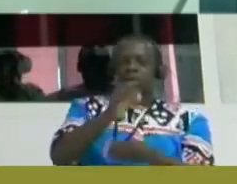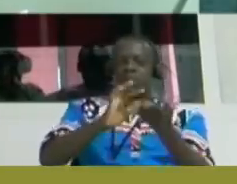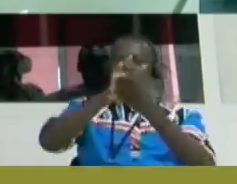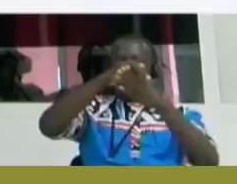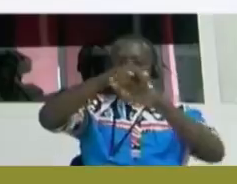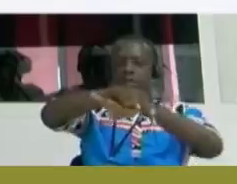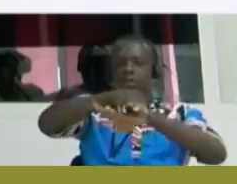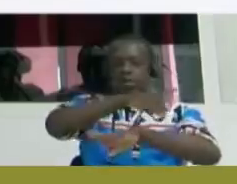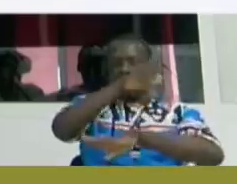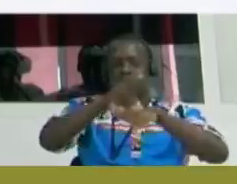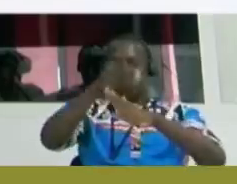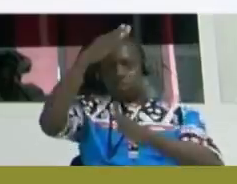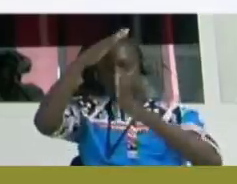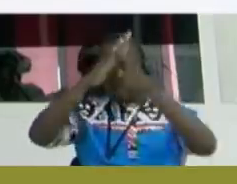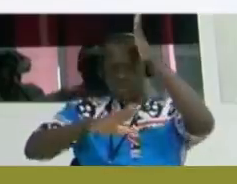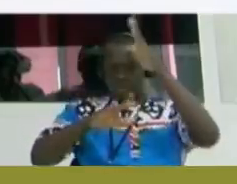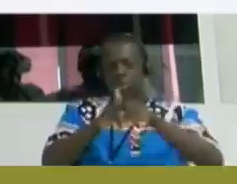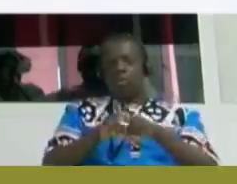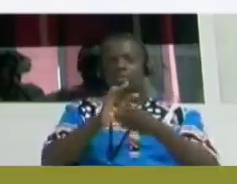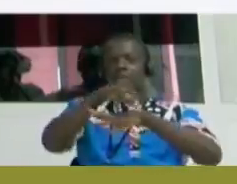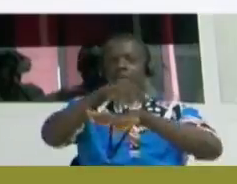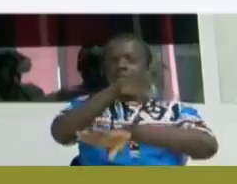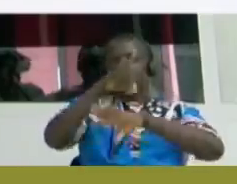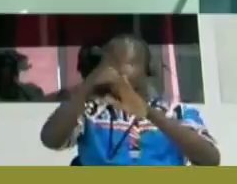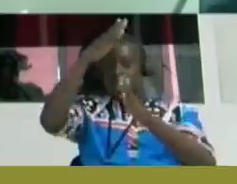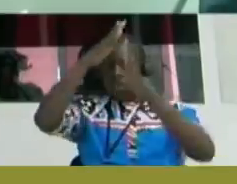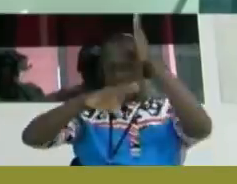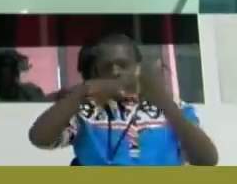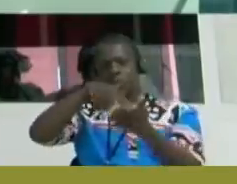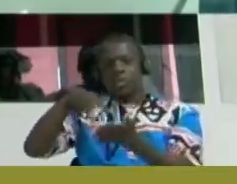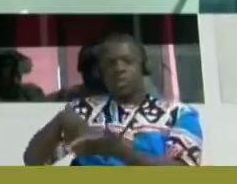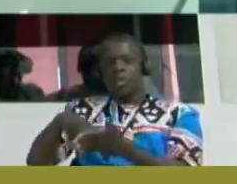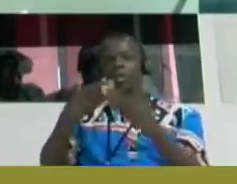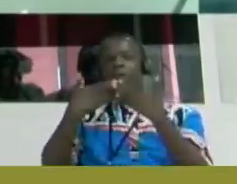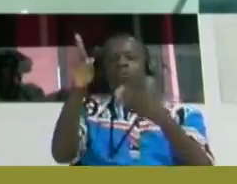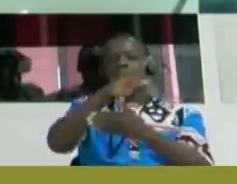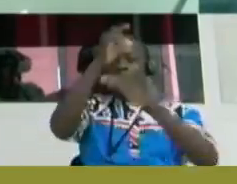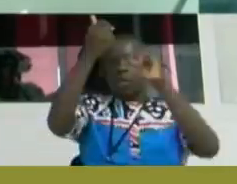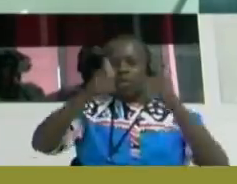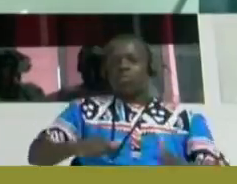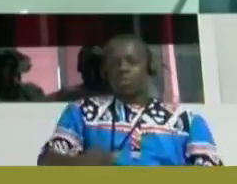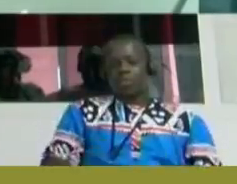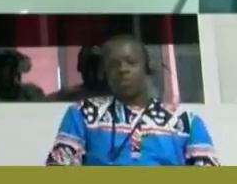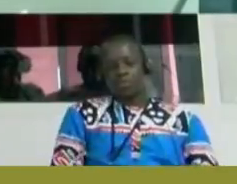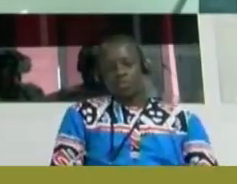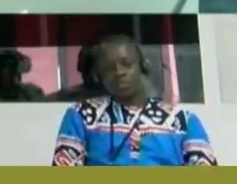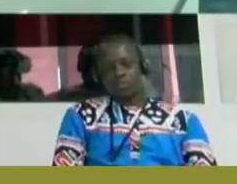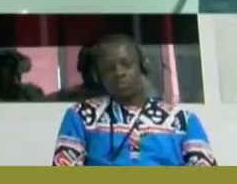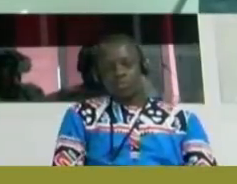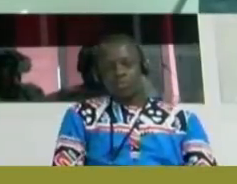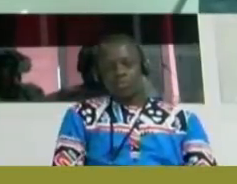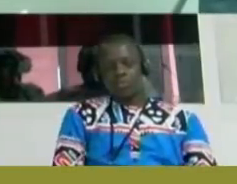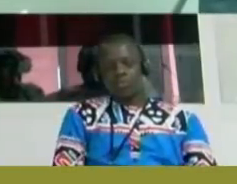of the officials were taken to Nyambai Forest in Brikama, where they were shot at point blank range. We removed the head of the